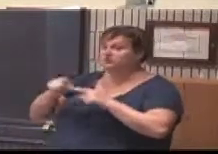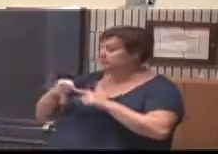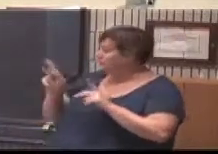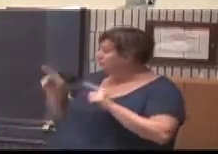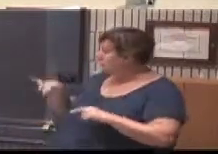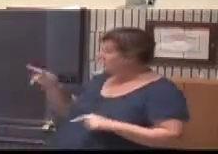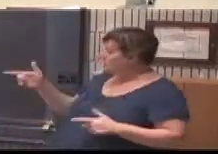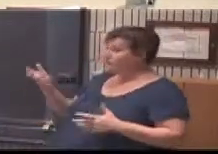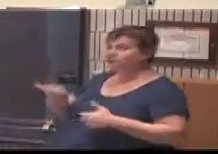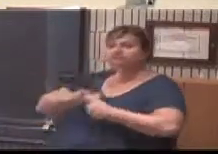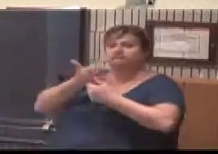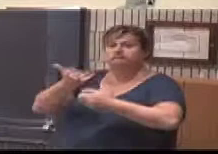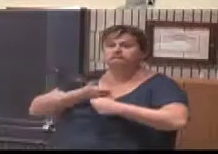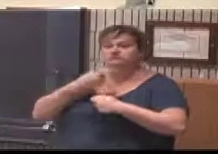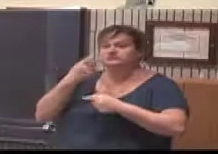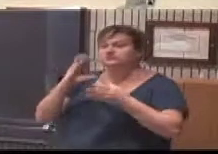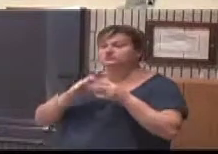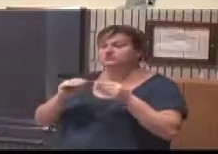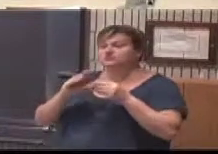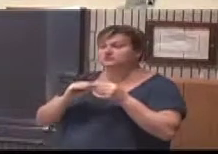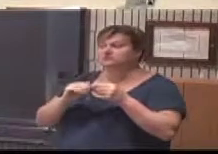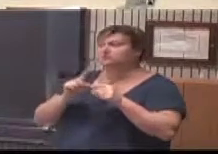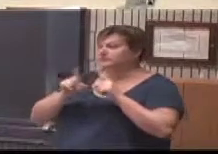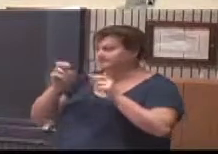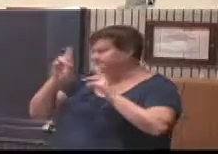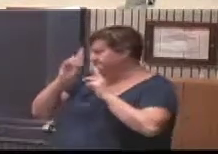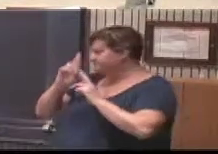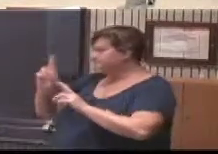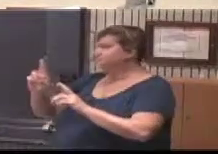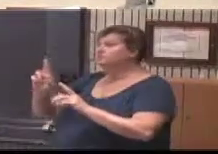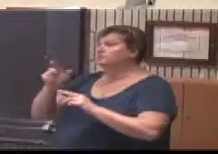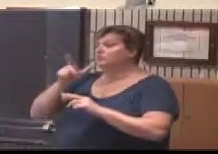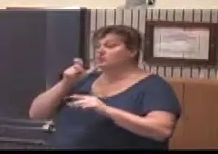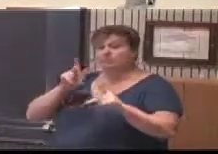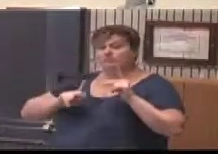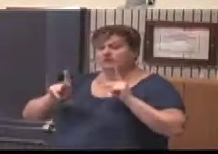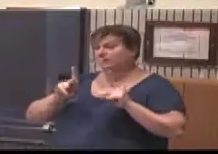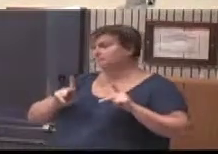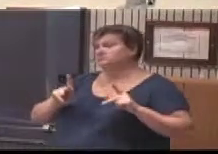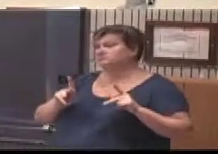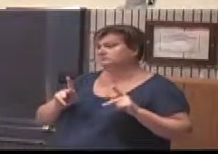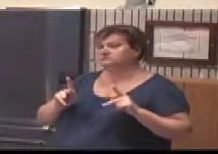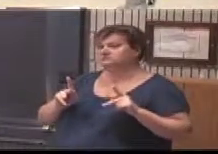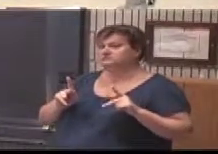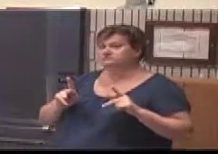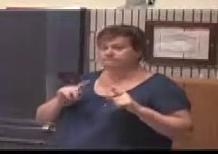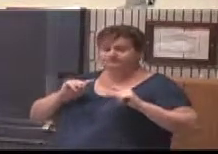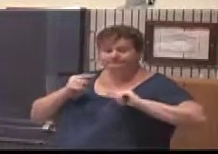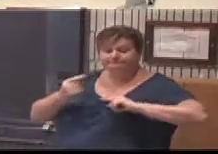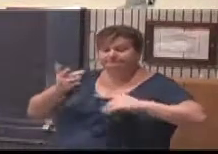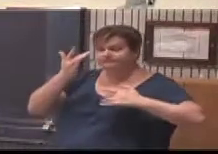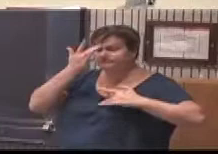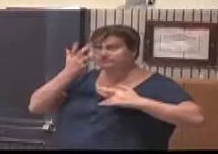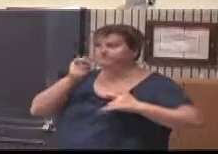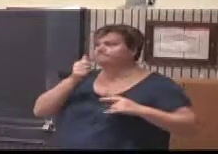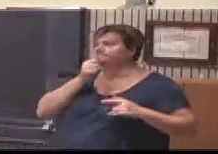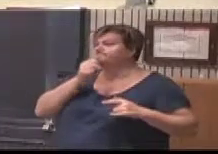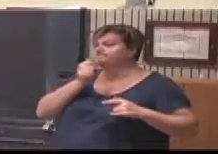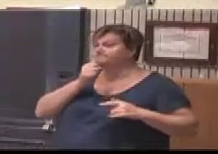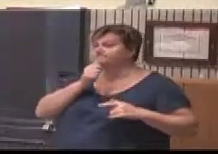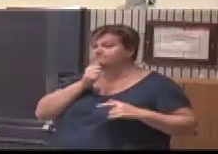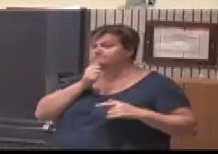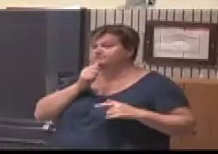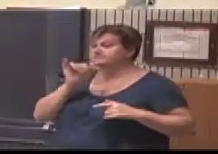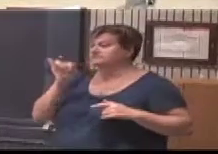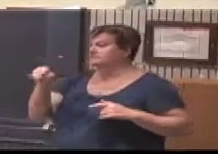wants to come out and tell her story, but we also have to be respectful of people that, in an injury or an illness, want to maintain their